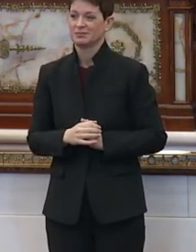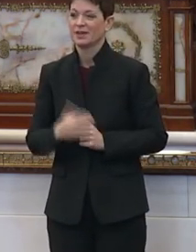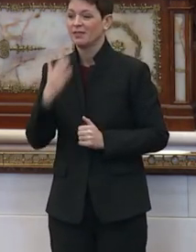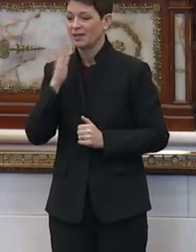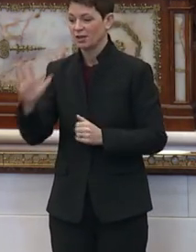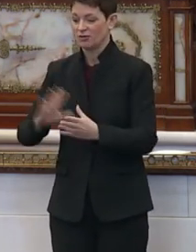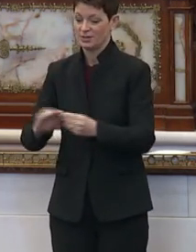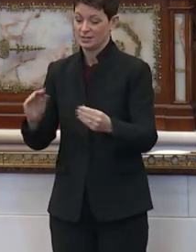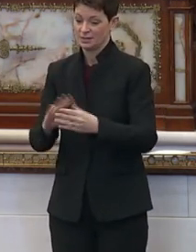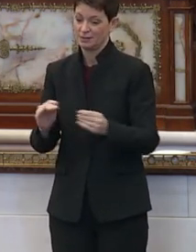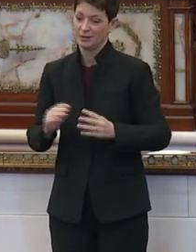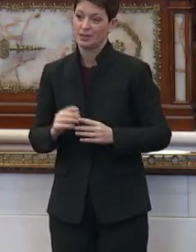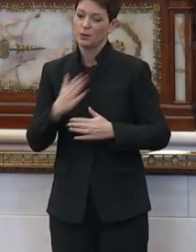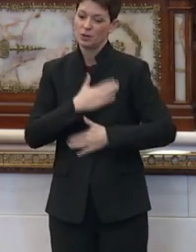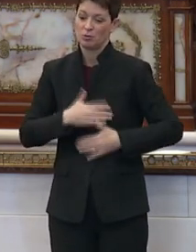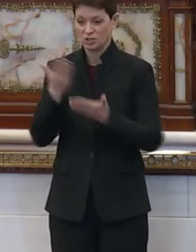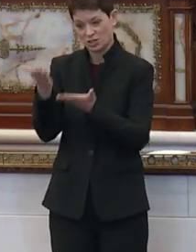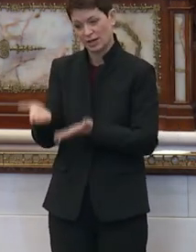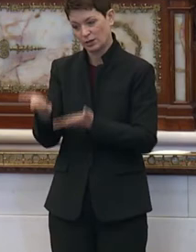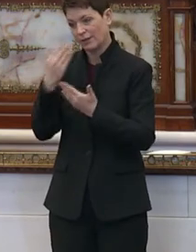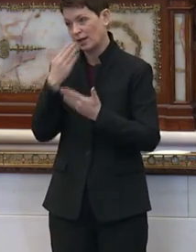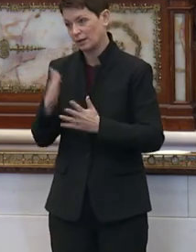Thank you for your testimony. We appreciate it.